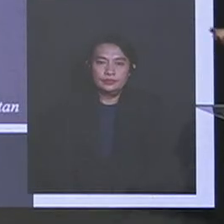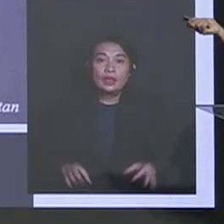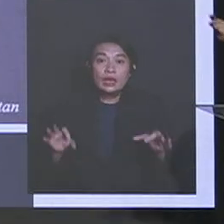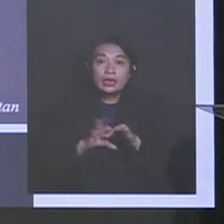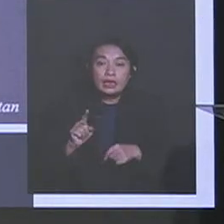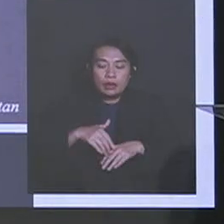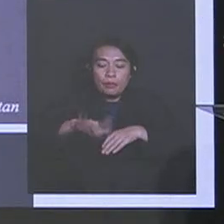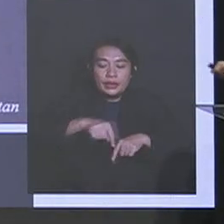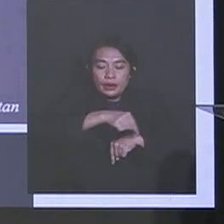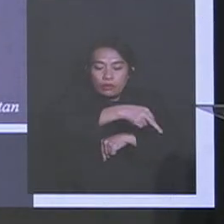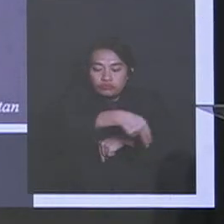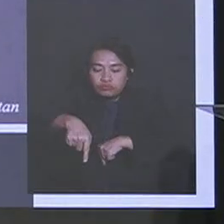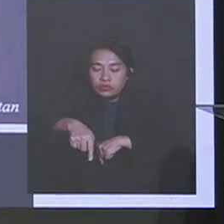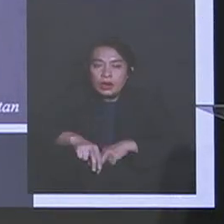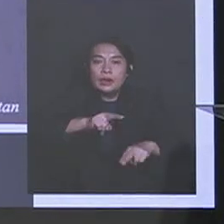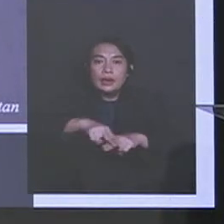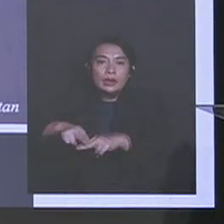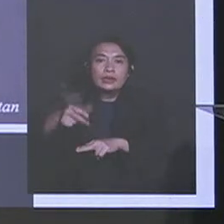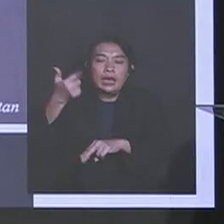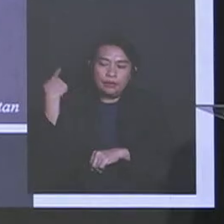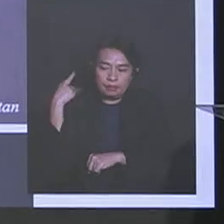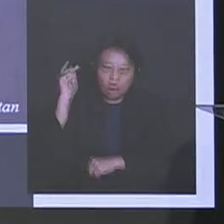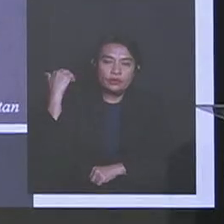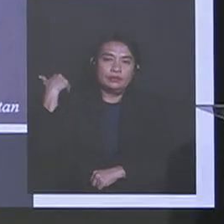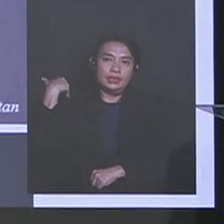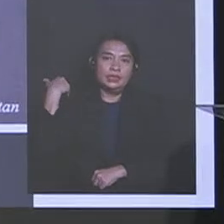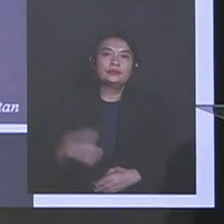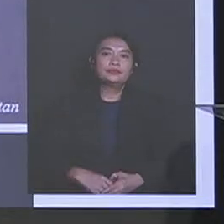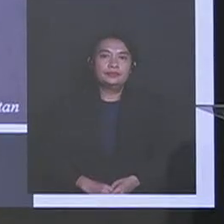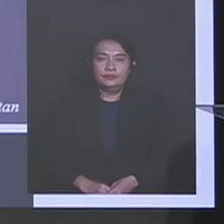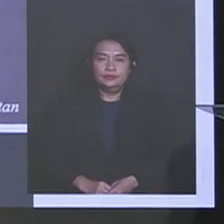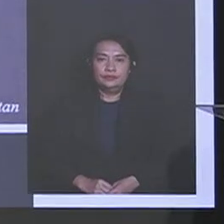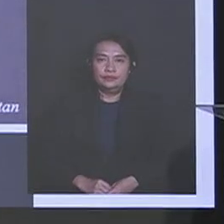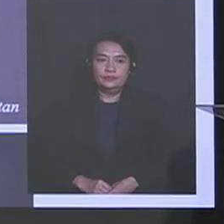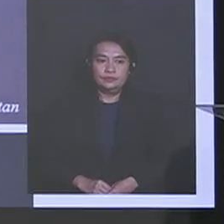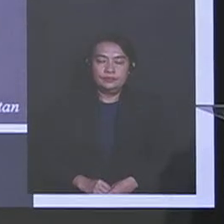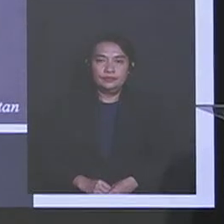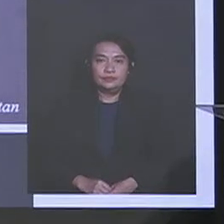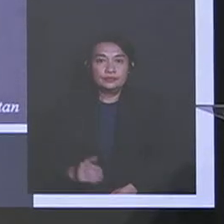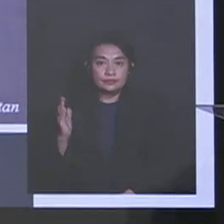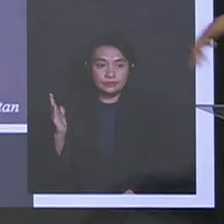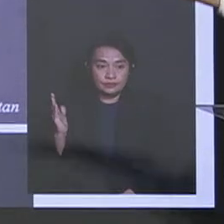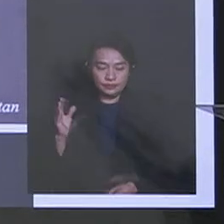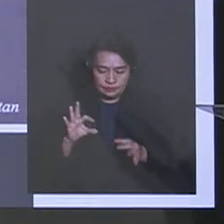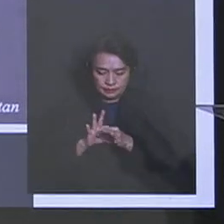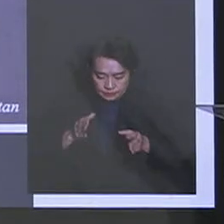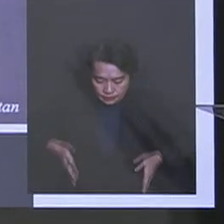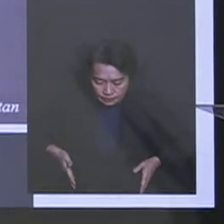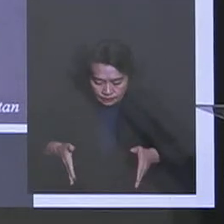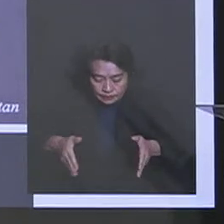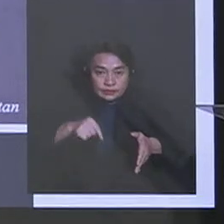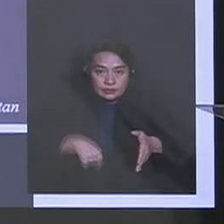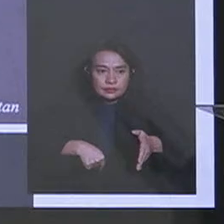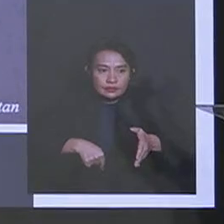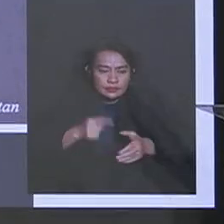And again, you know, sort of the streets, you know, really thinking seriously about our streets. All of Broadway in